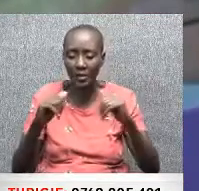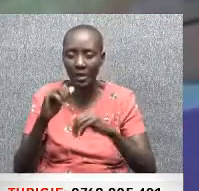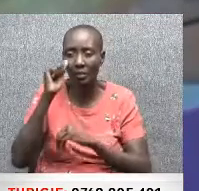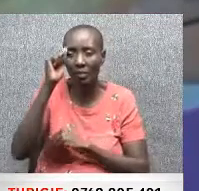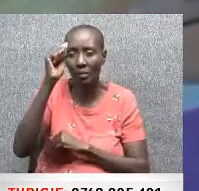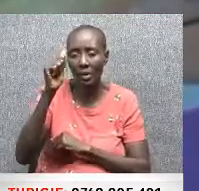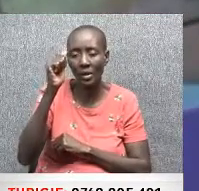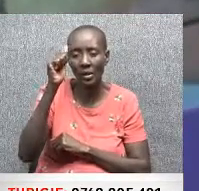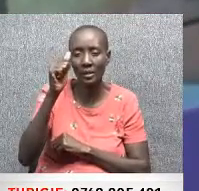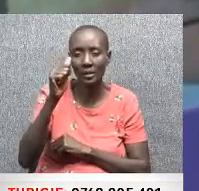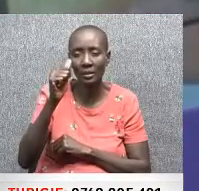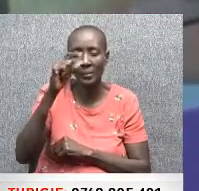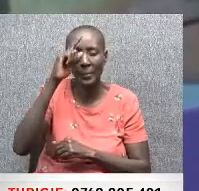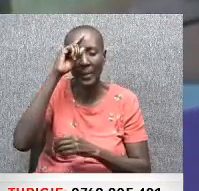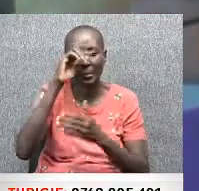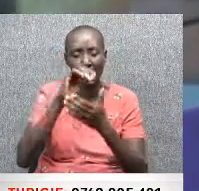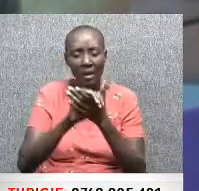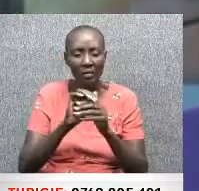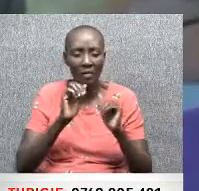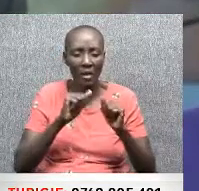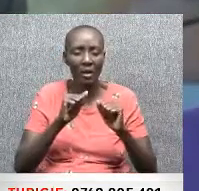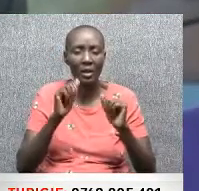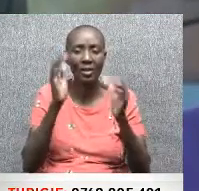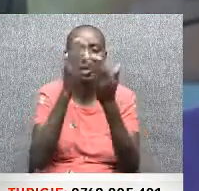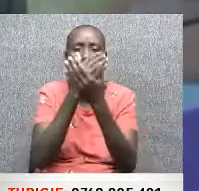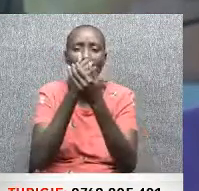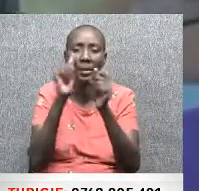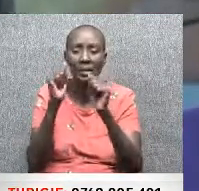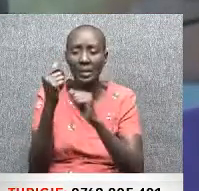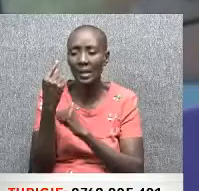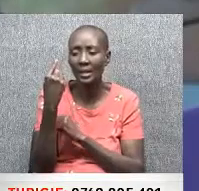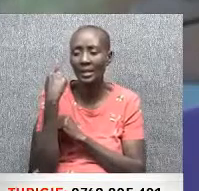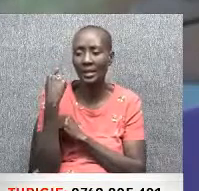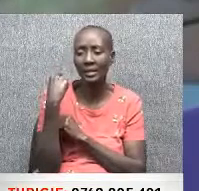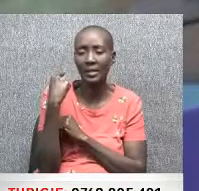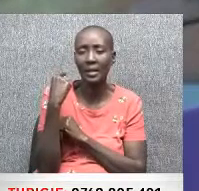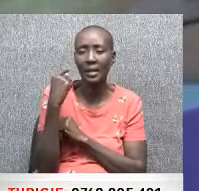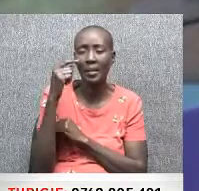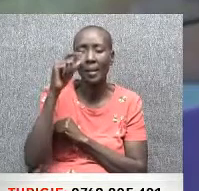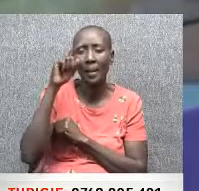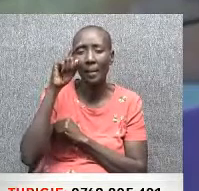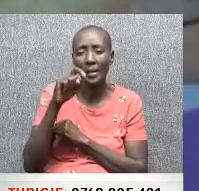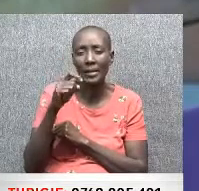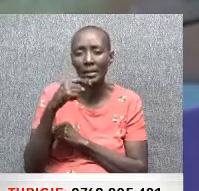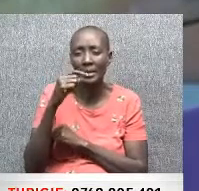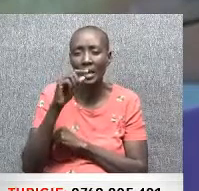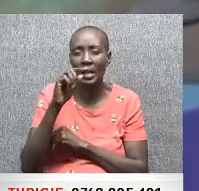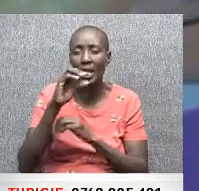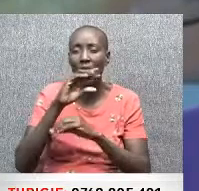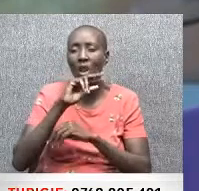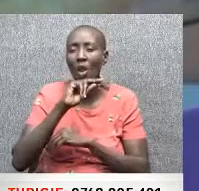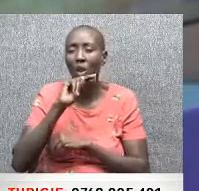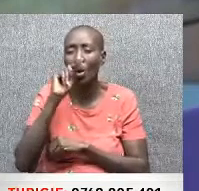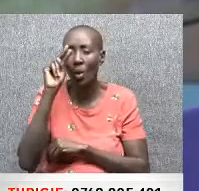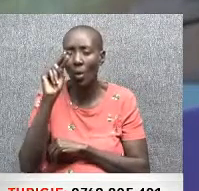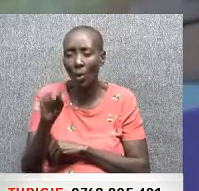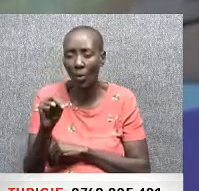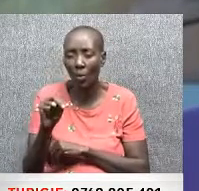with His Excellency the President yesterday that we should say no to divisive politics.